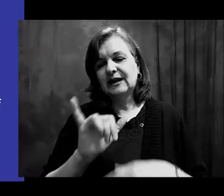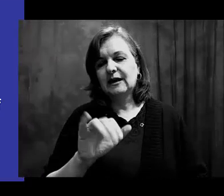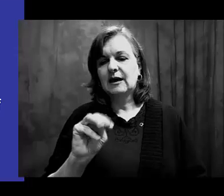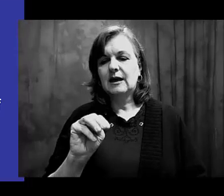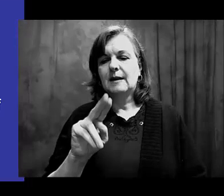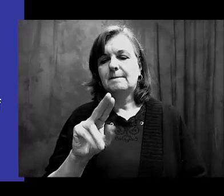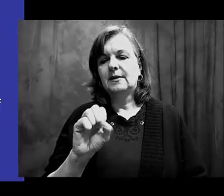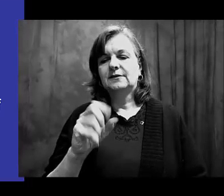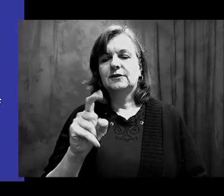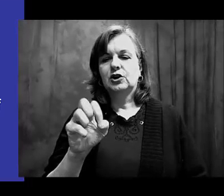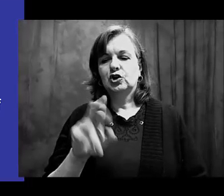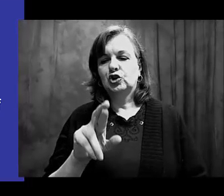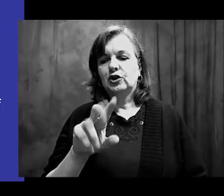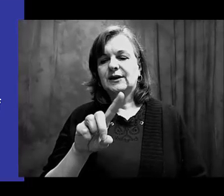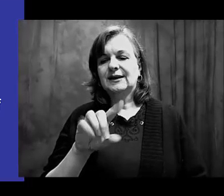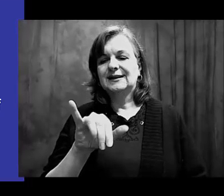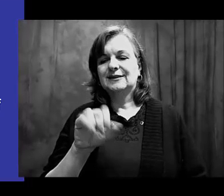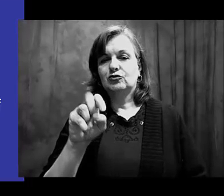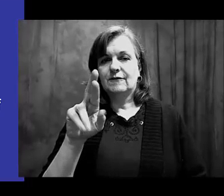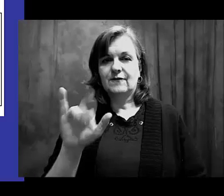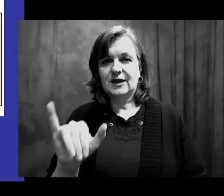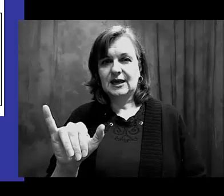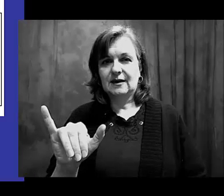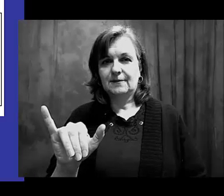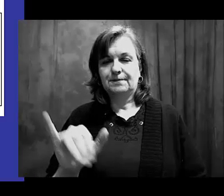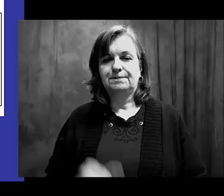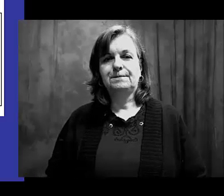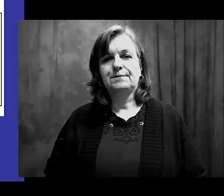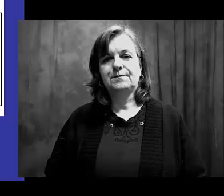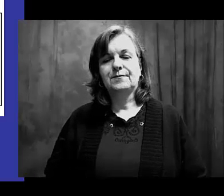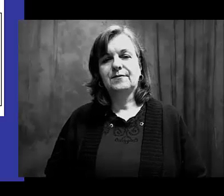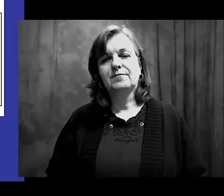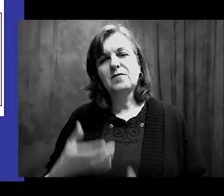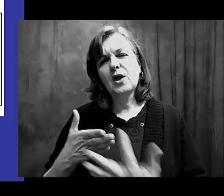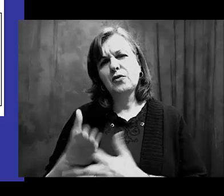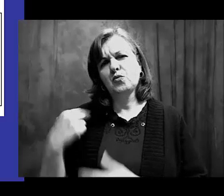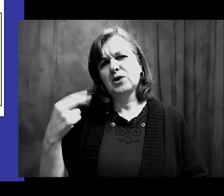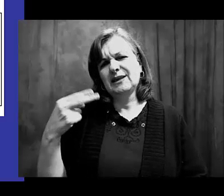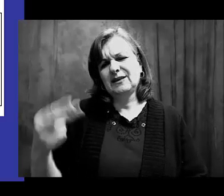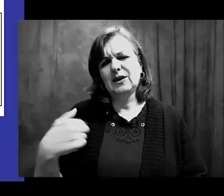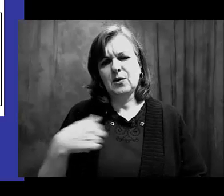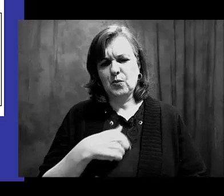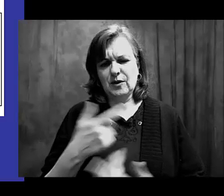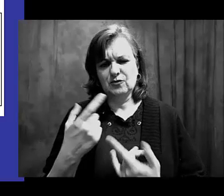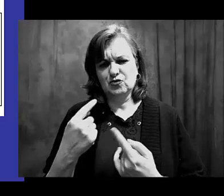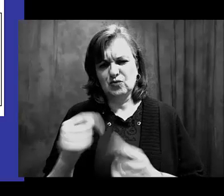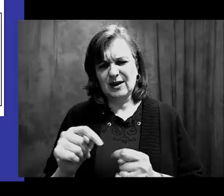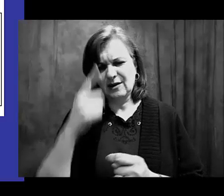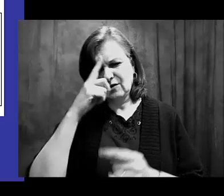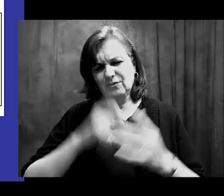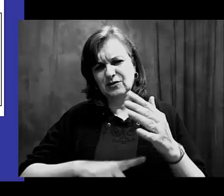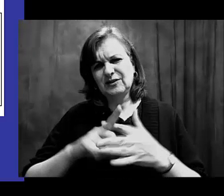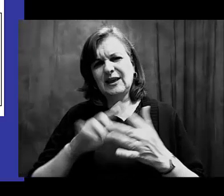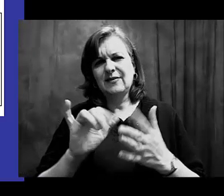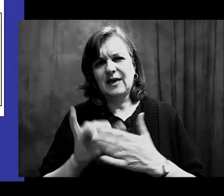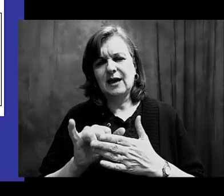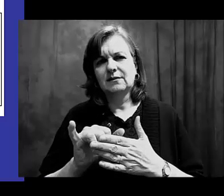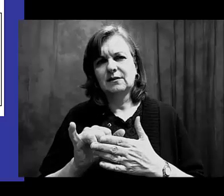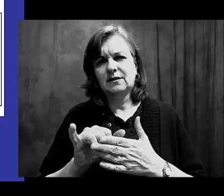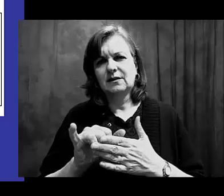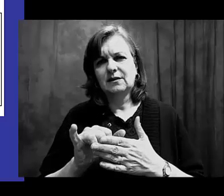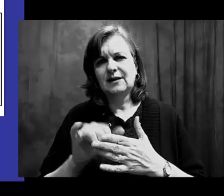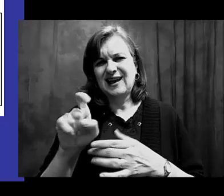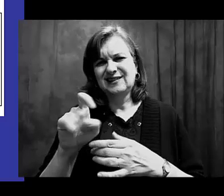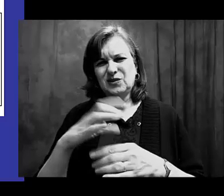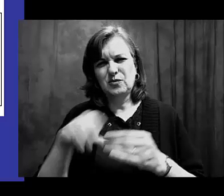been stories through history trying to understand these X-linked chromosomes. Again, here setting up a pedigree. We talked about these